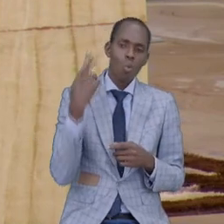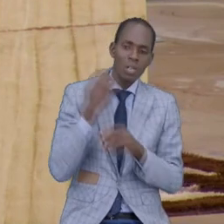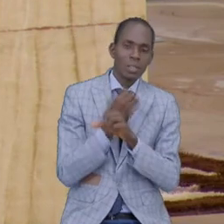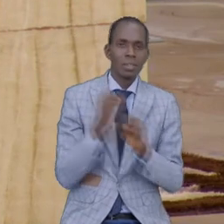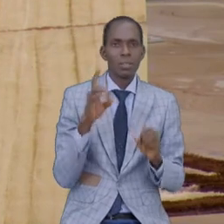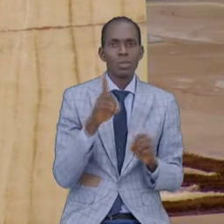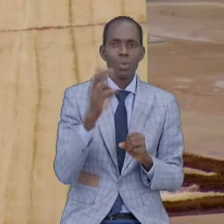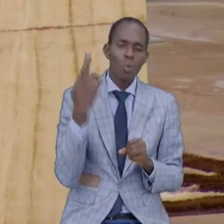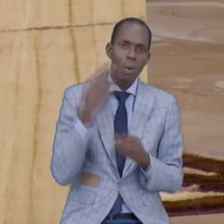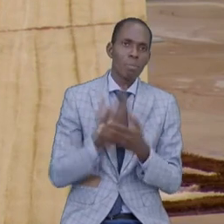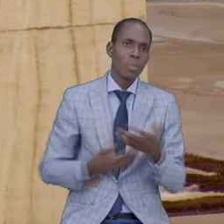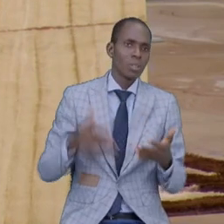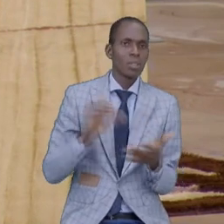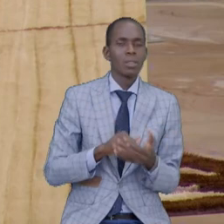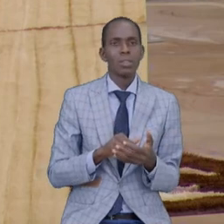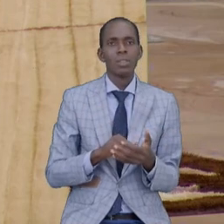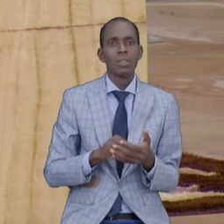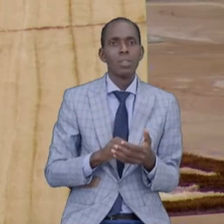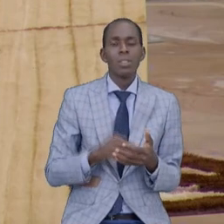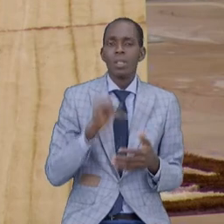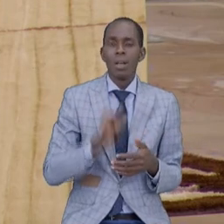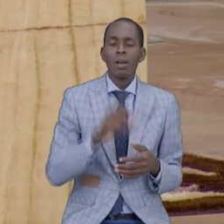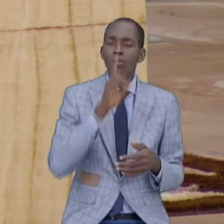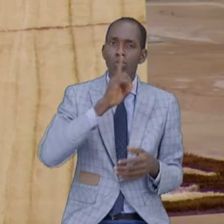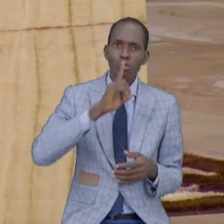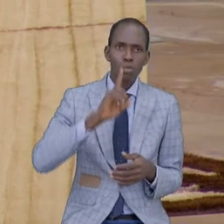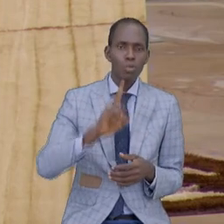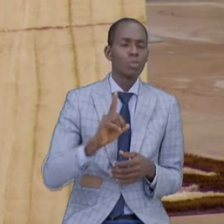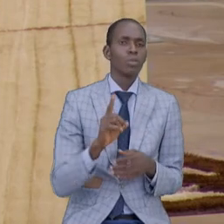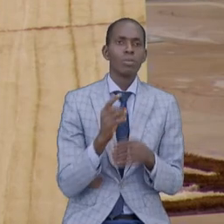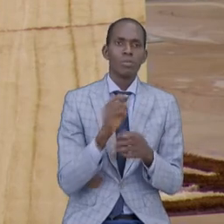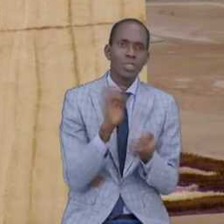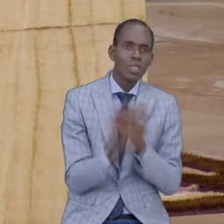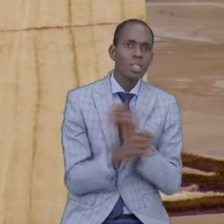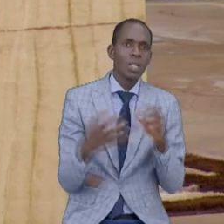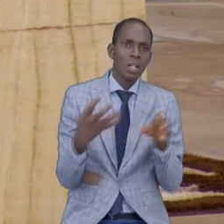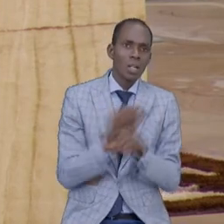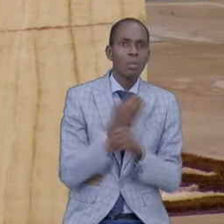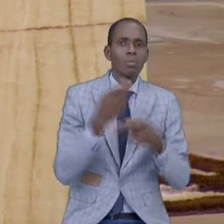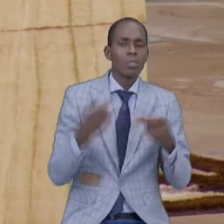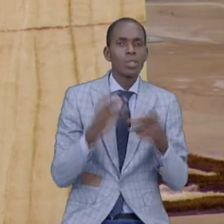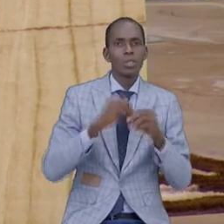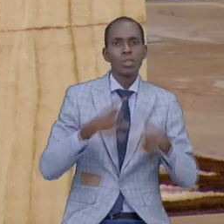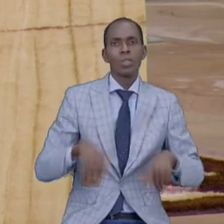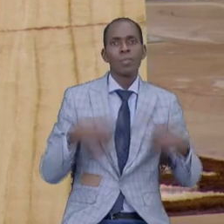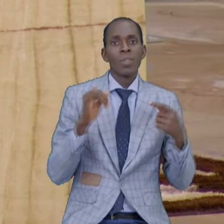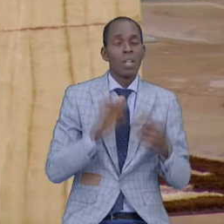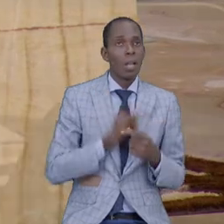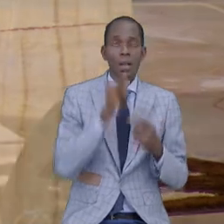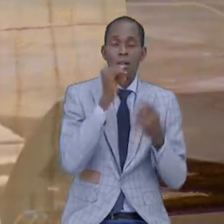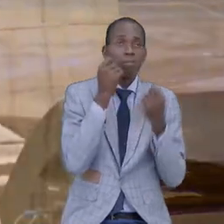born again. A definite transformation took place in your life. I marvel